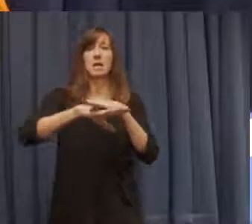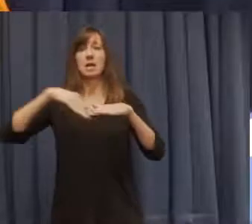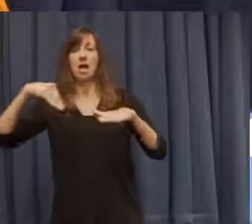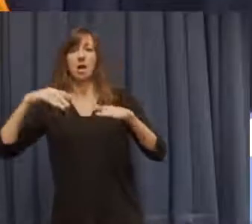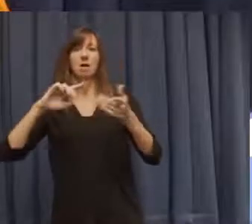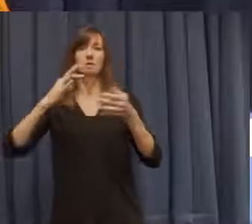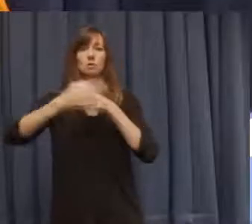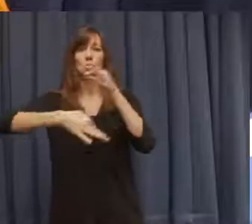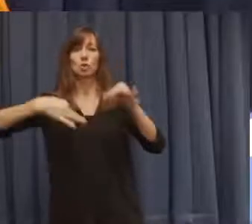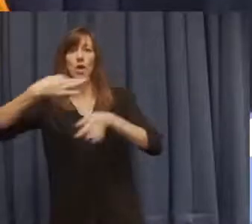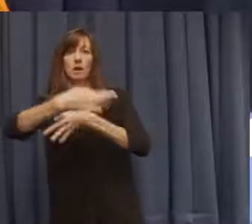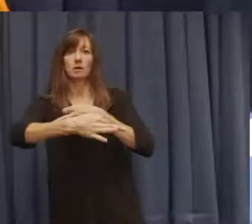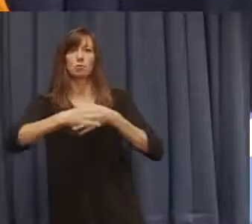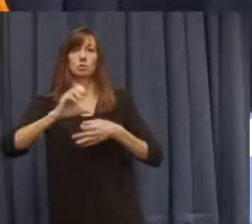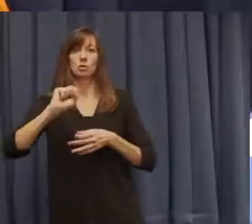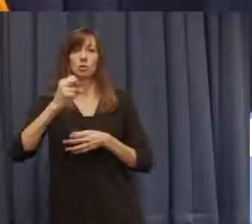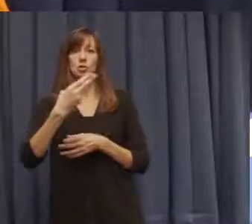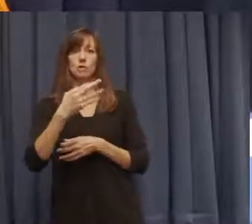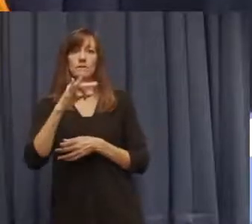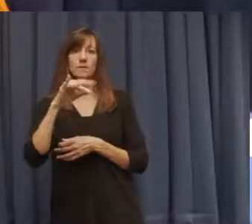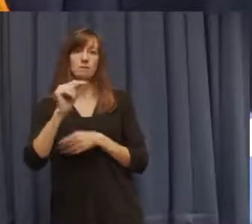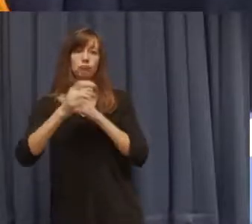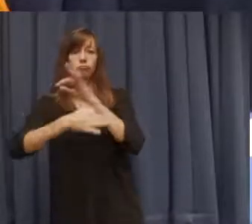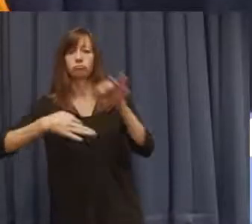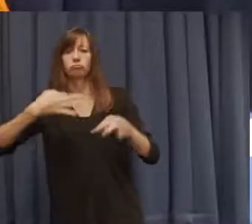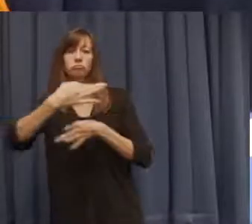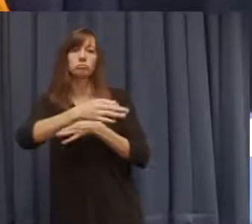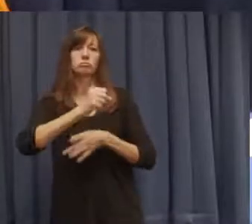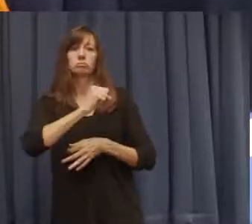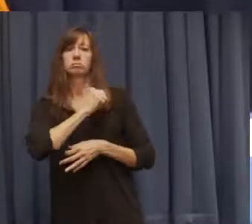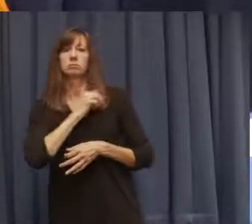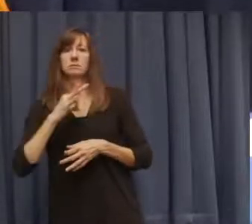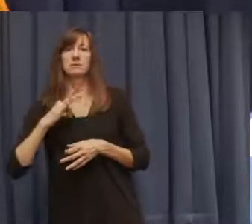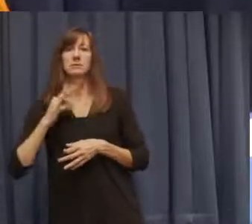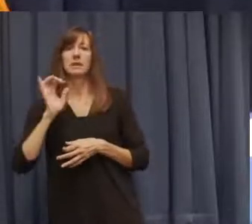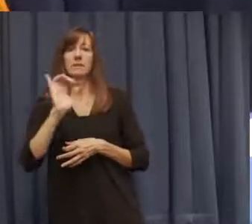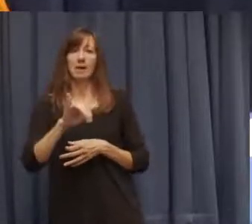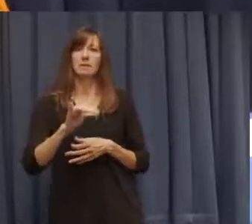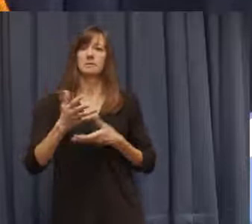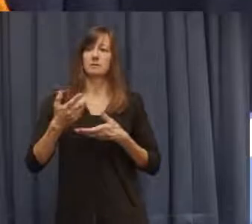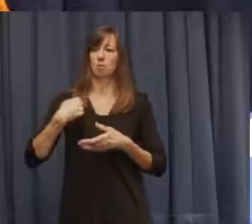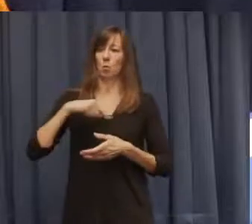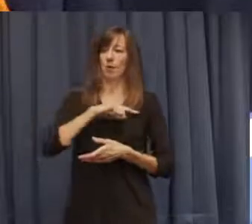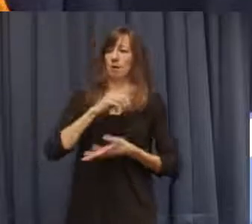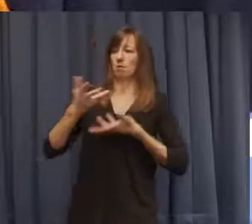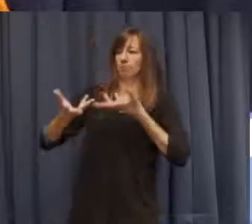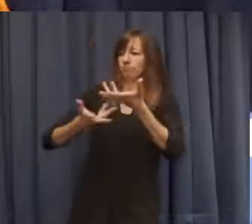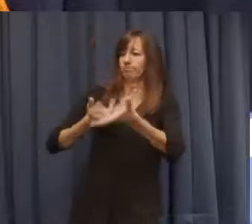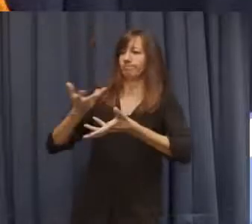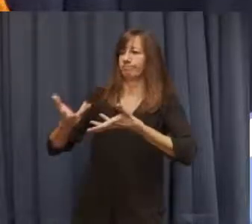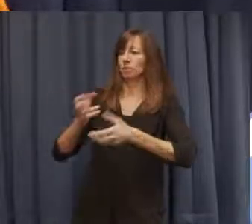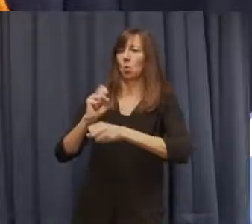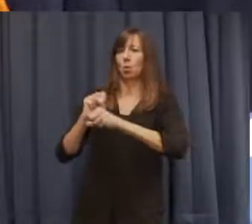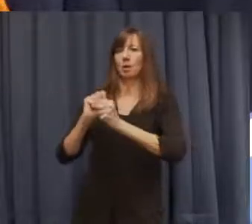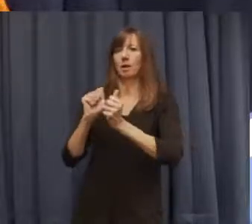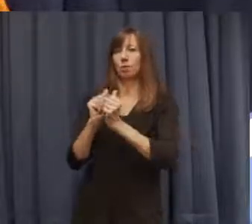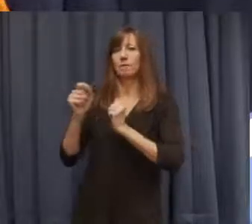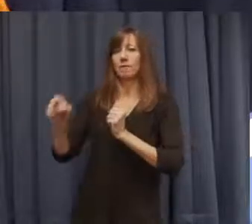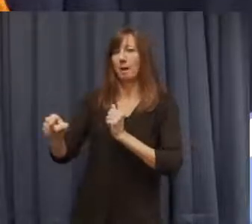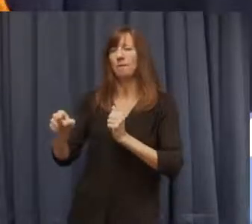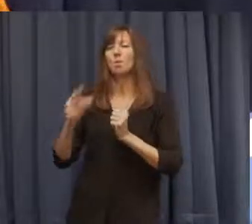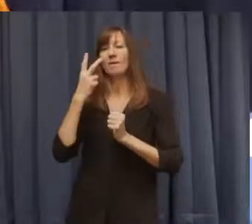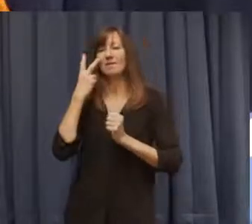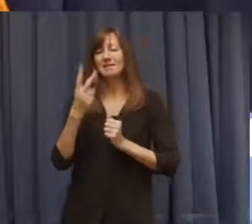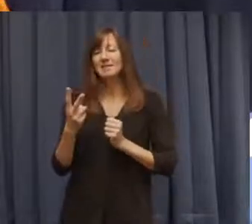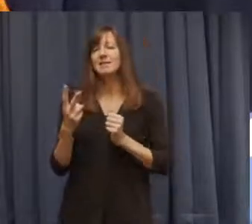been really focused in working with each of those entities. But some of the numbers, increasing numbers, we have seen in those facilities.